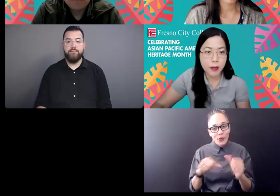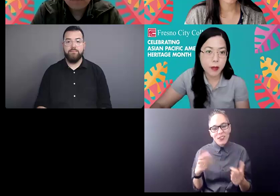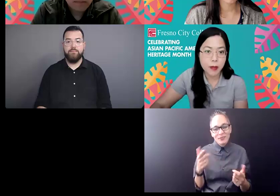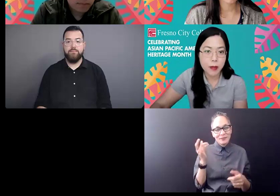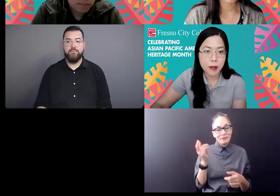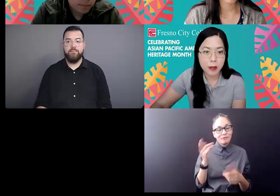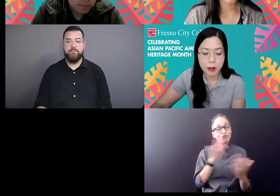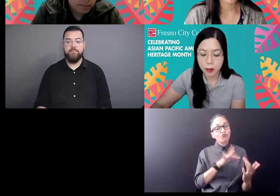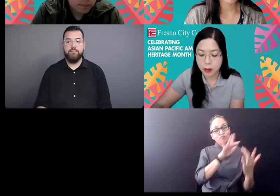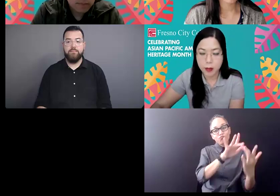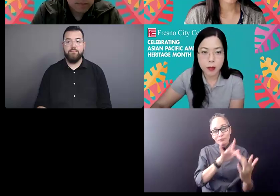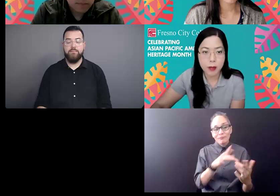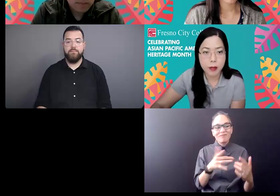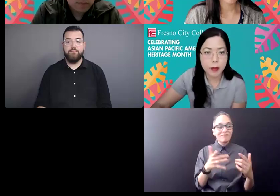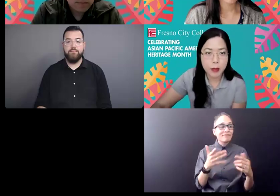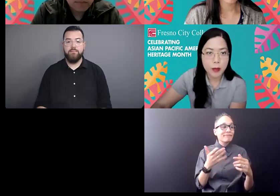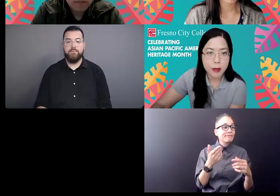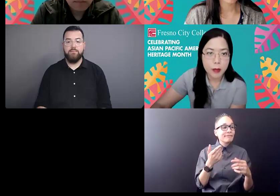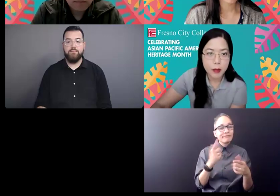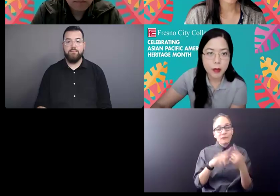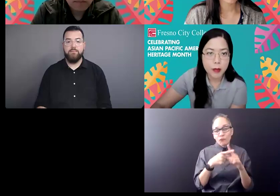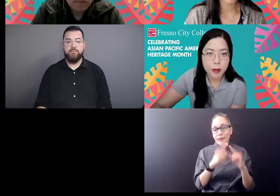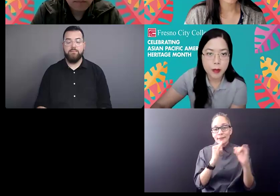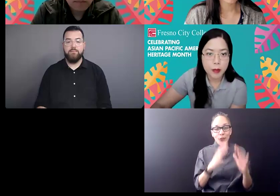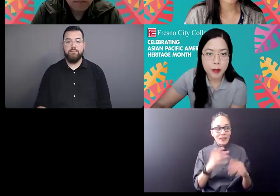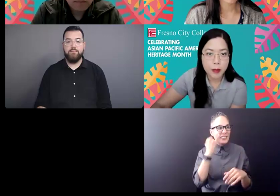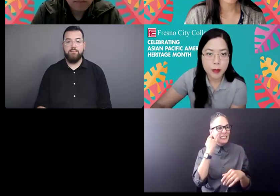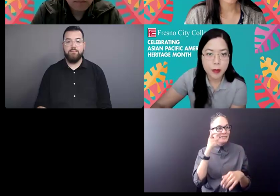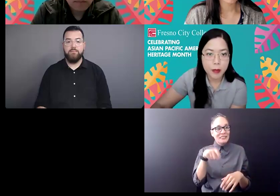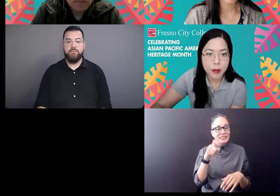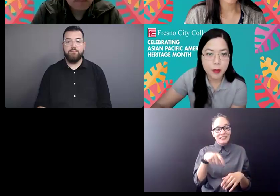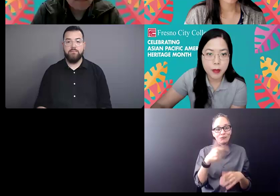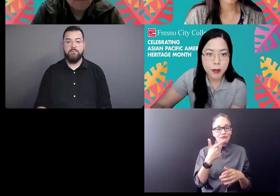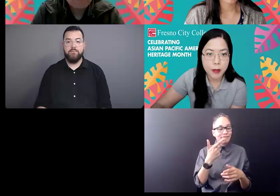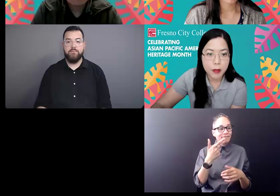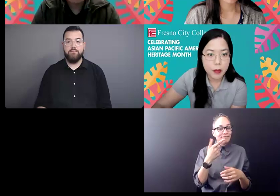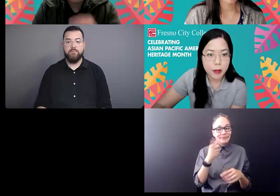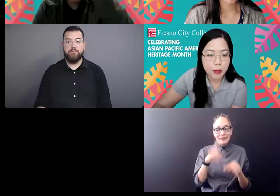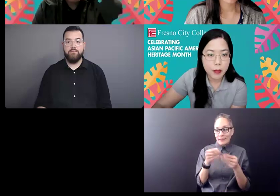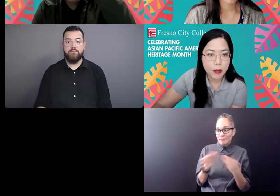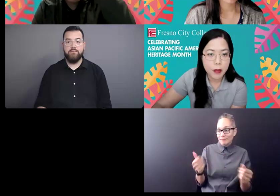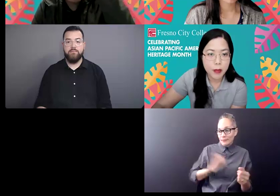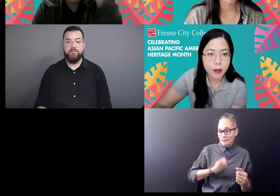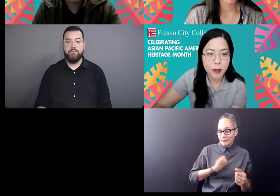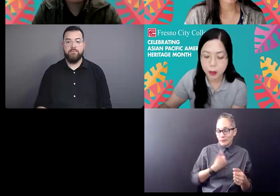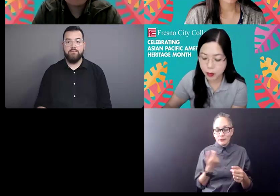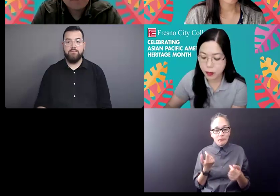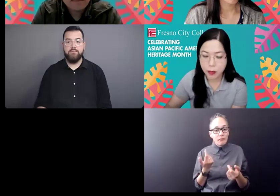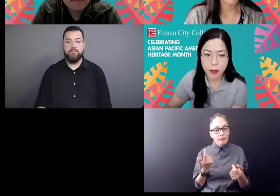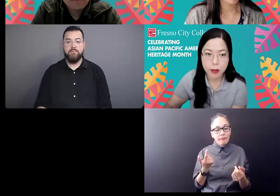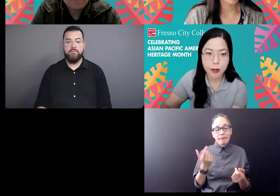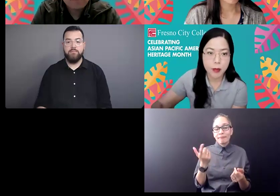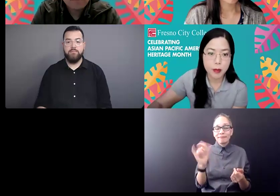and reaching out to, you know, each other when we have needs that we may not be able to address ourselves, but, you know, we have, you know,